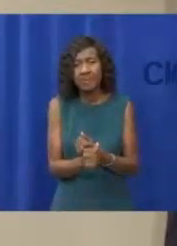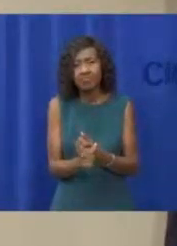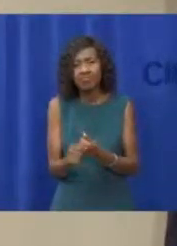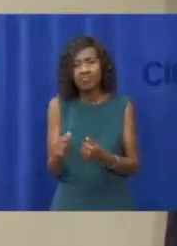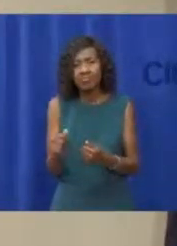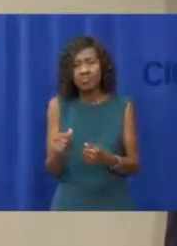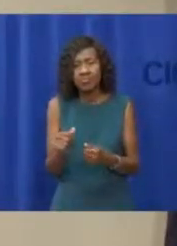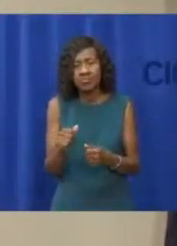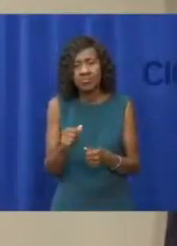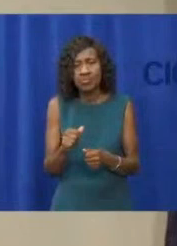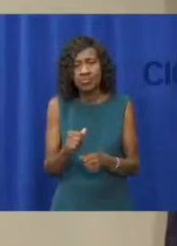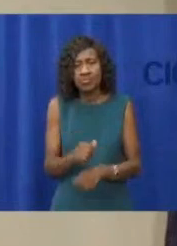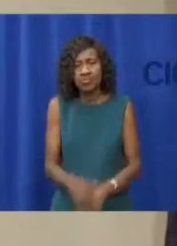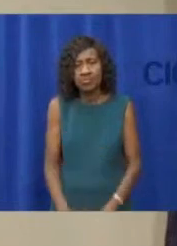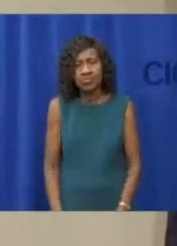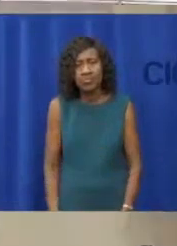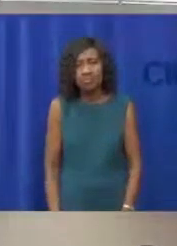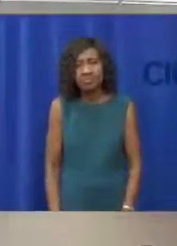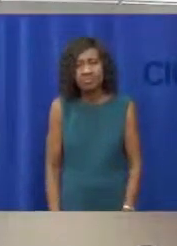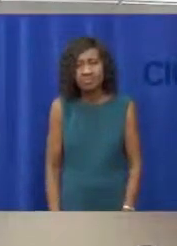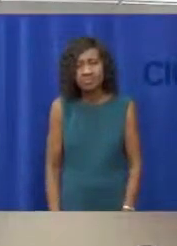we wouldn't do it.